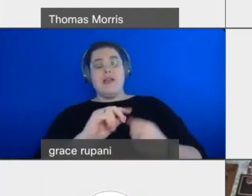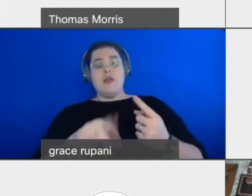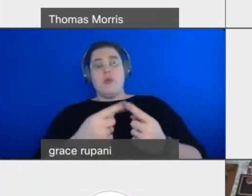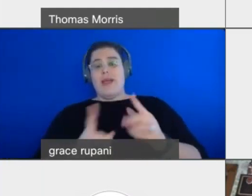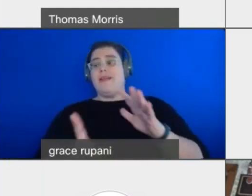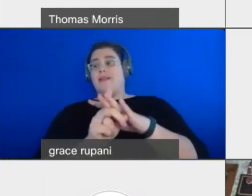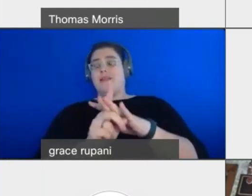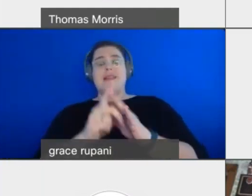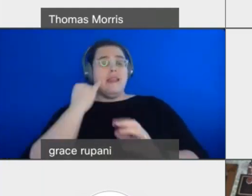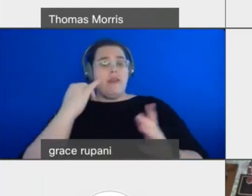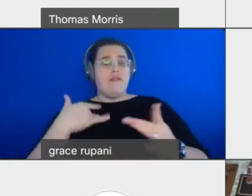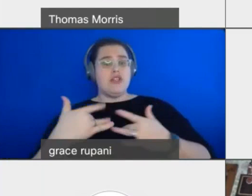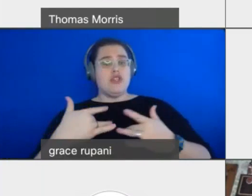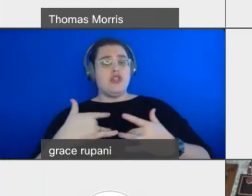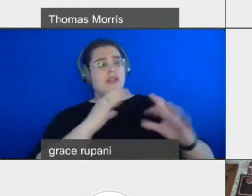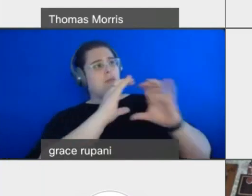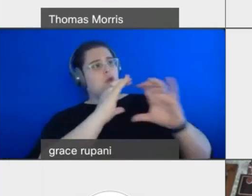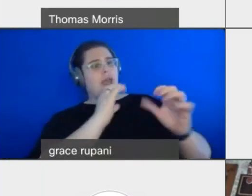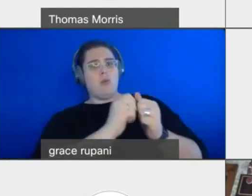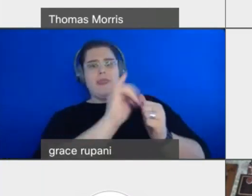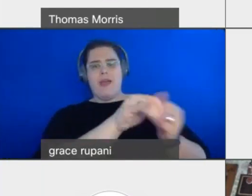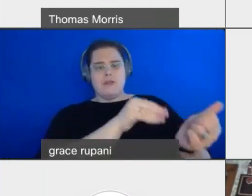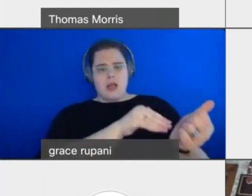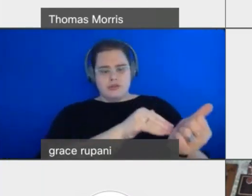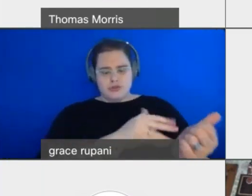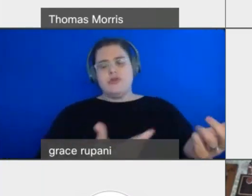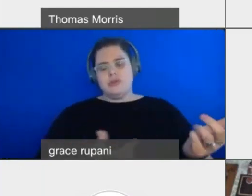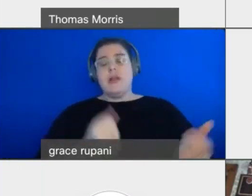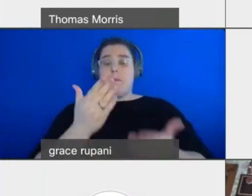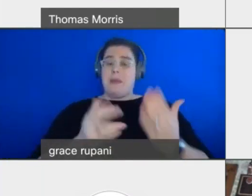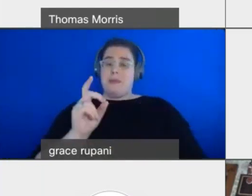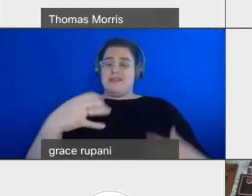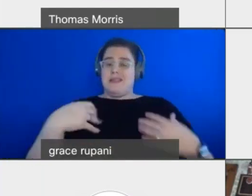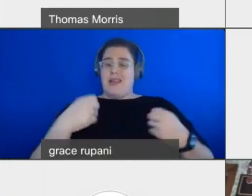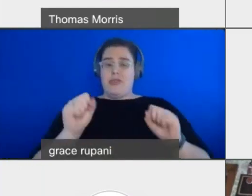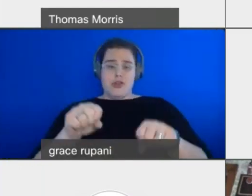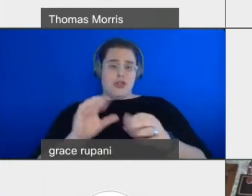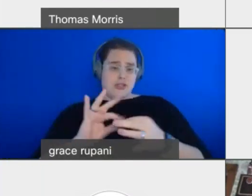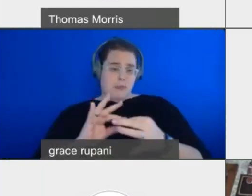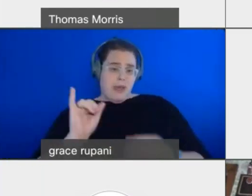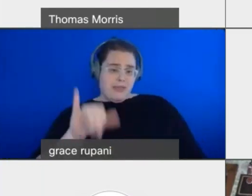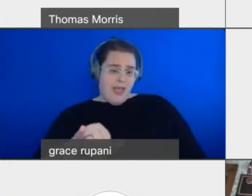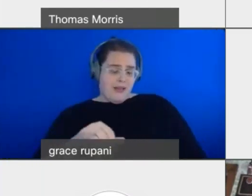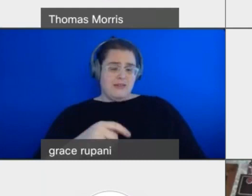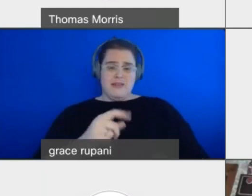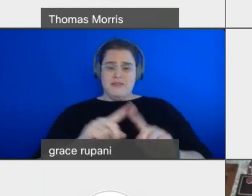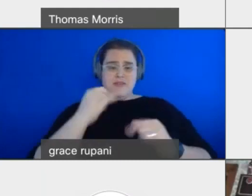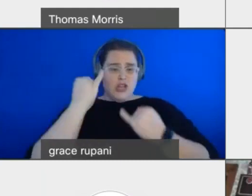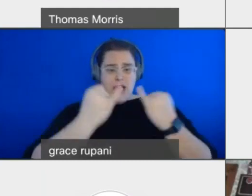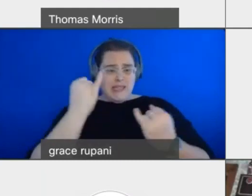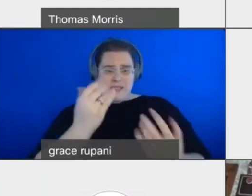And maybe DC Health can speak some to, what kinds of things you can do if you are a person